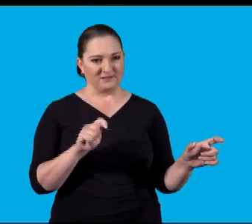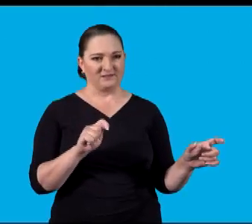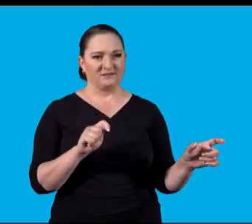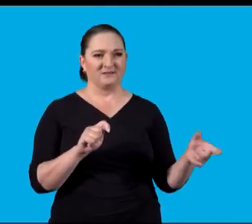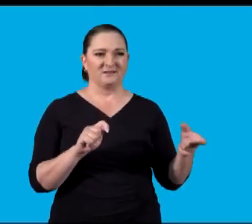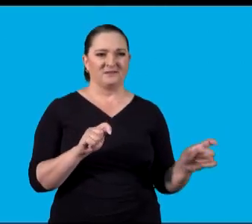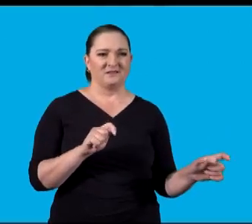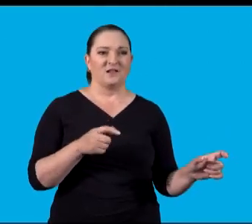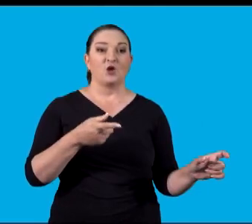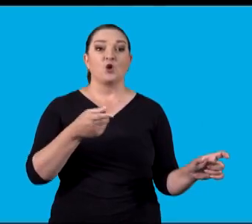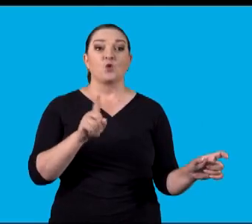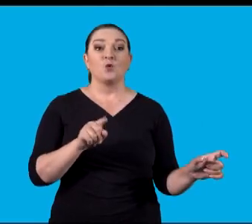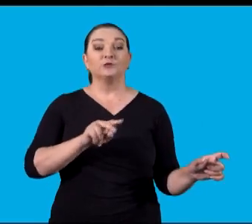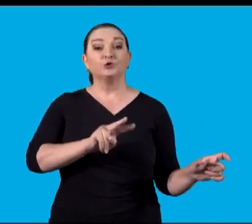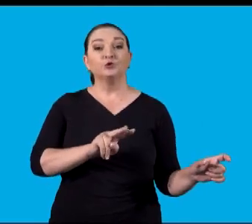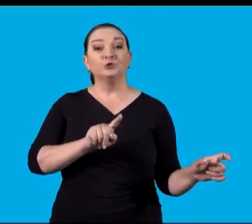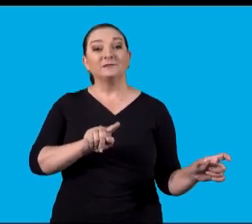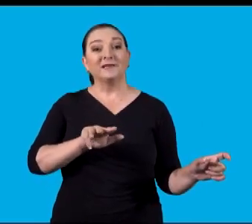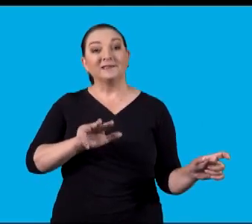I'm going to add my